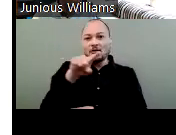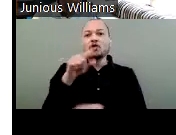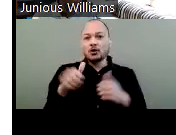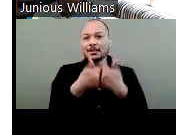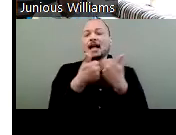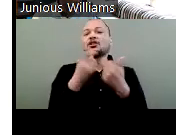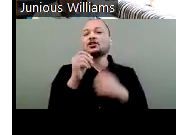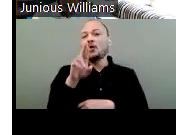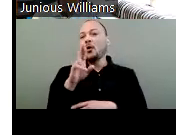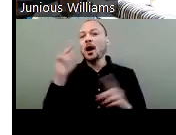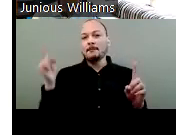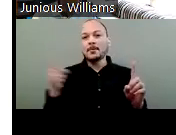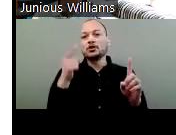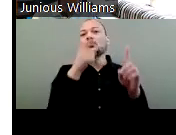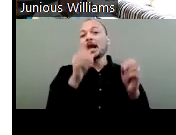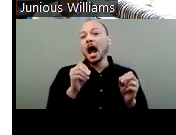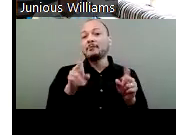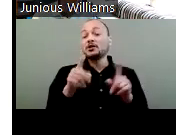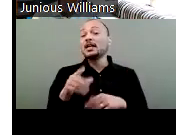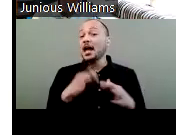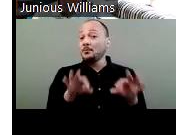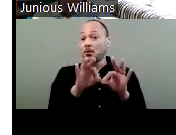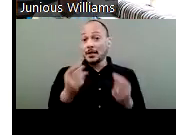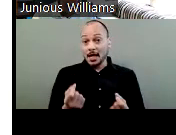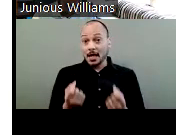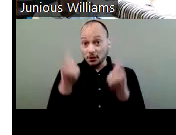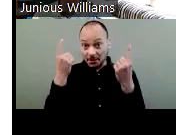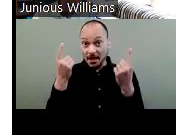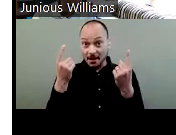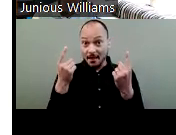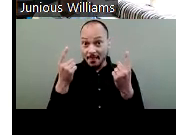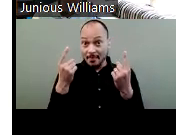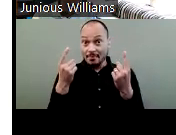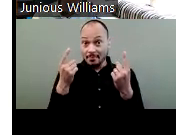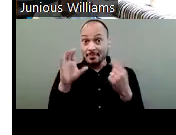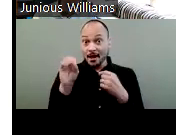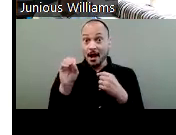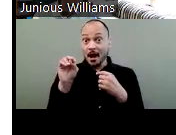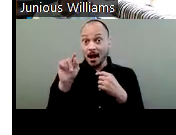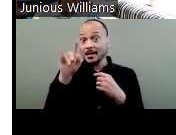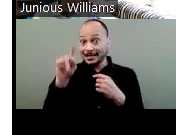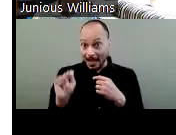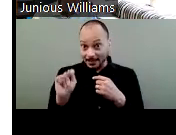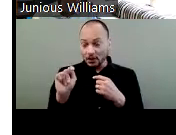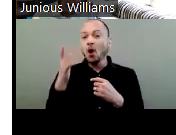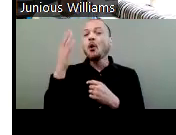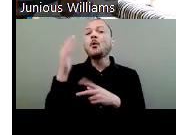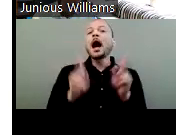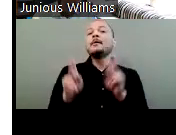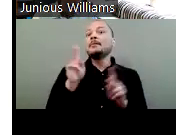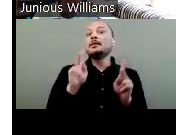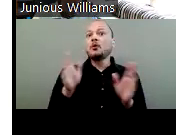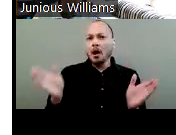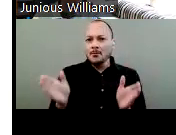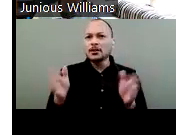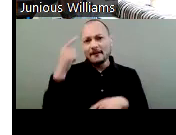pursuing opportunities. It's important to understand the context of why people are pushing for this